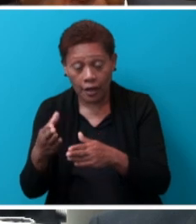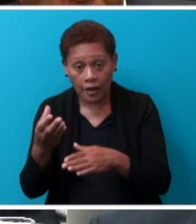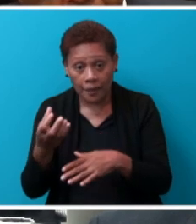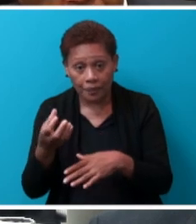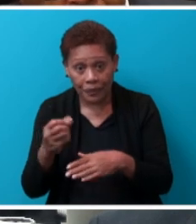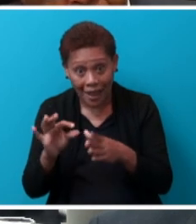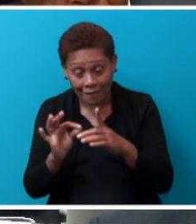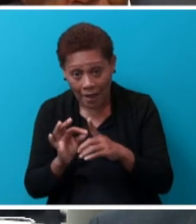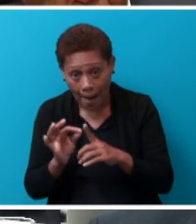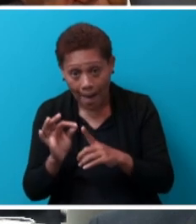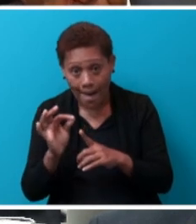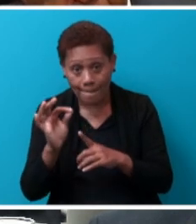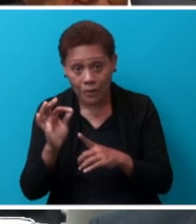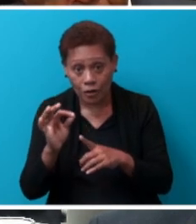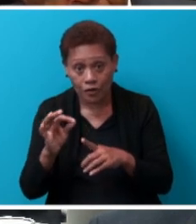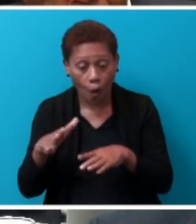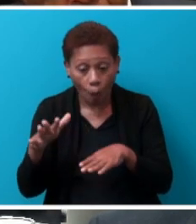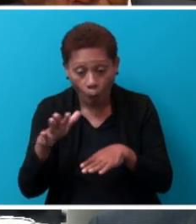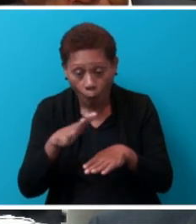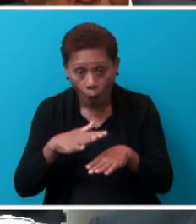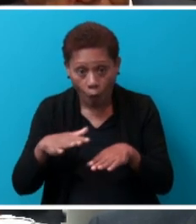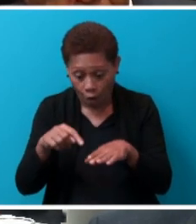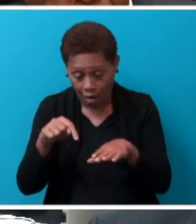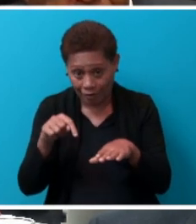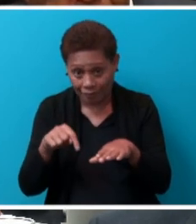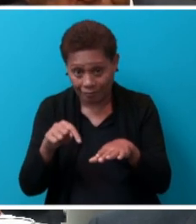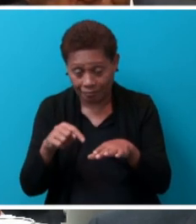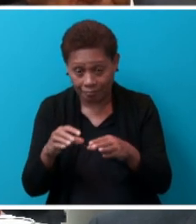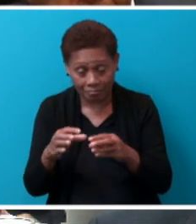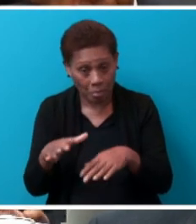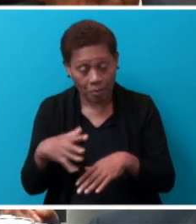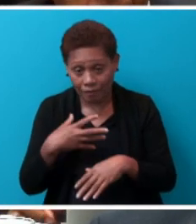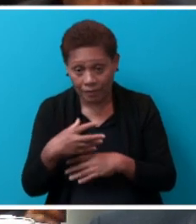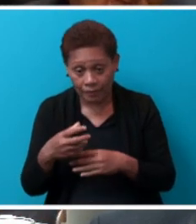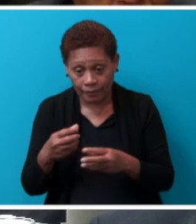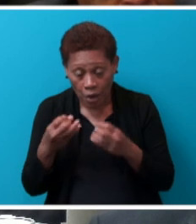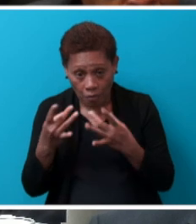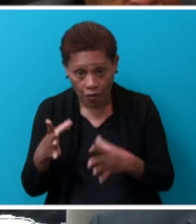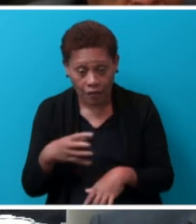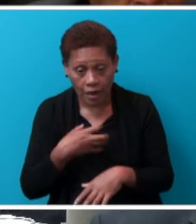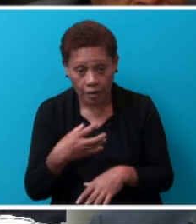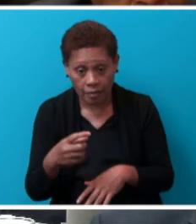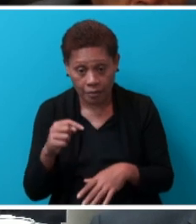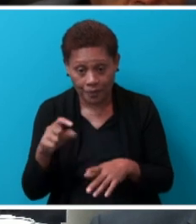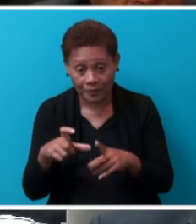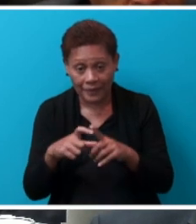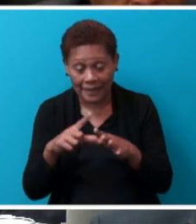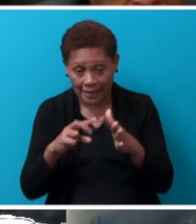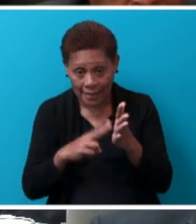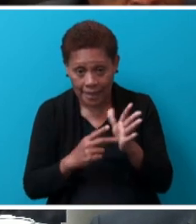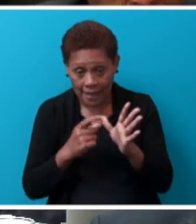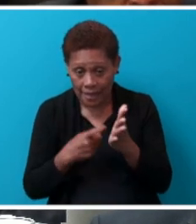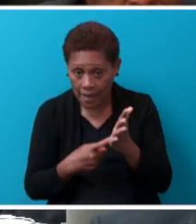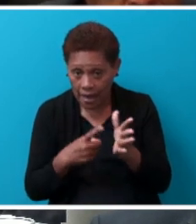improved seating and passenger facilities. It will provide more frequent and reliable daily services between Port General and the Yasawa Islands.